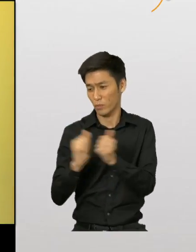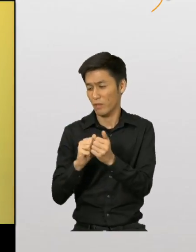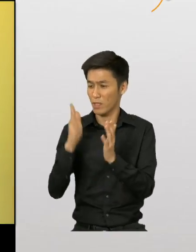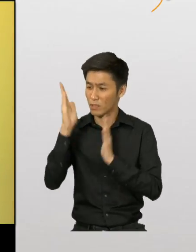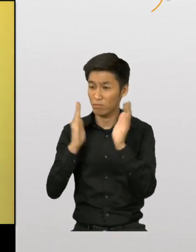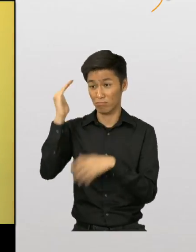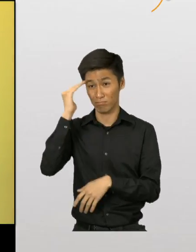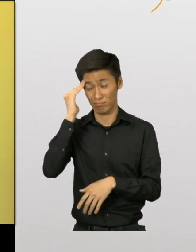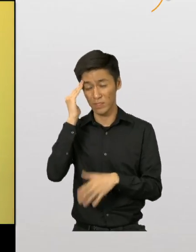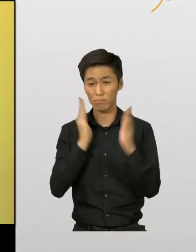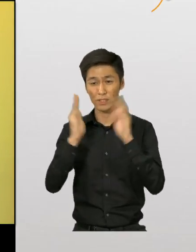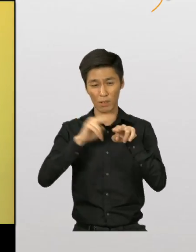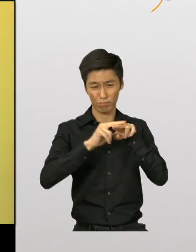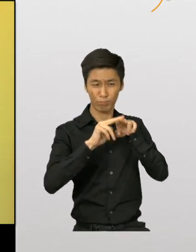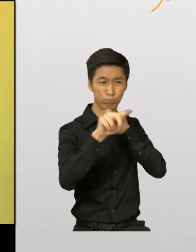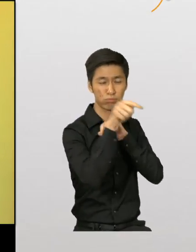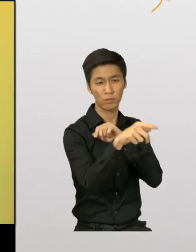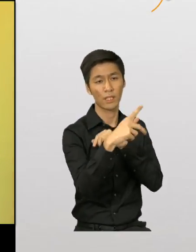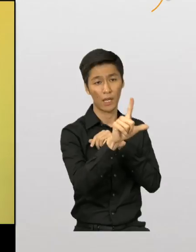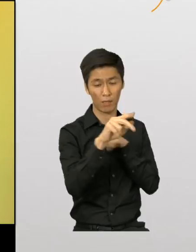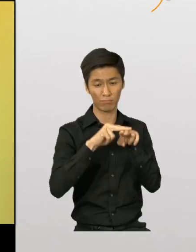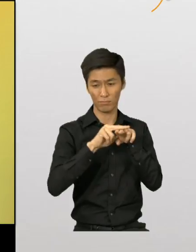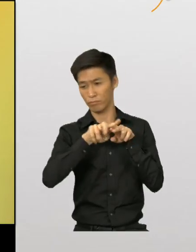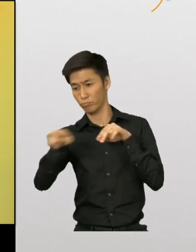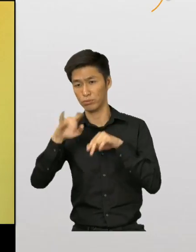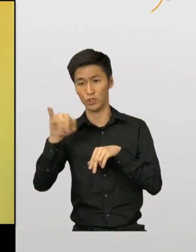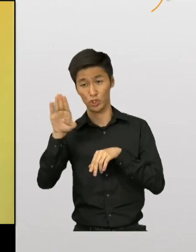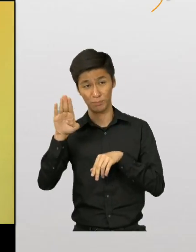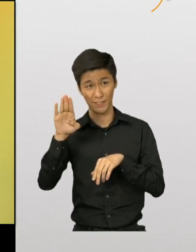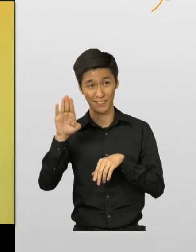rail and the RTS, the Rapid Transit System link to Johor.